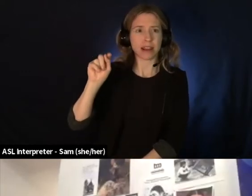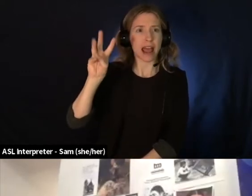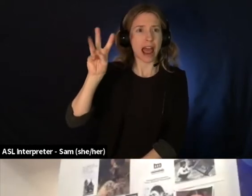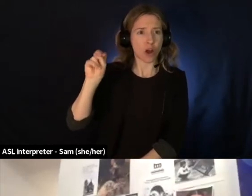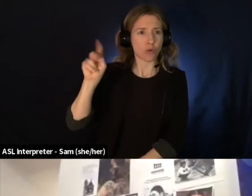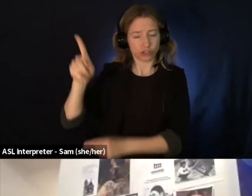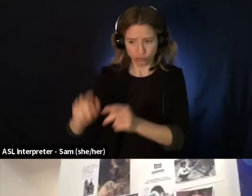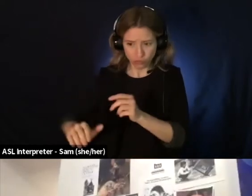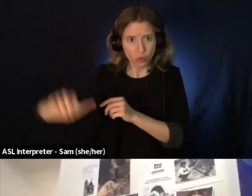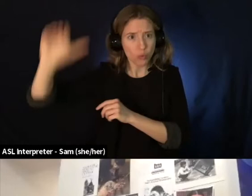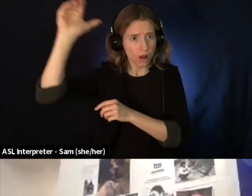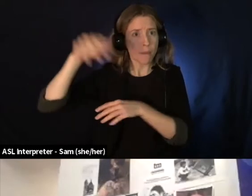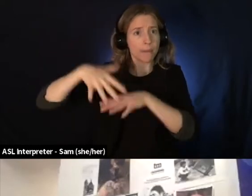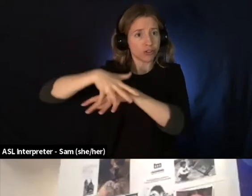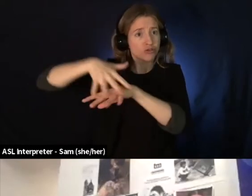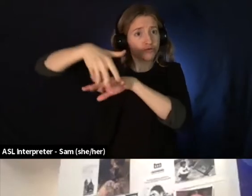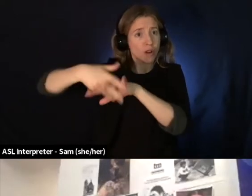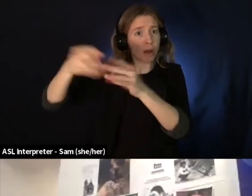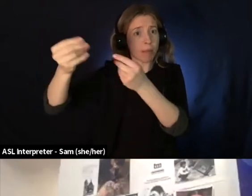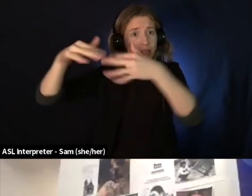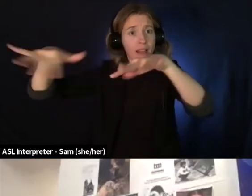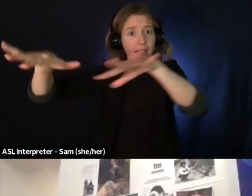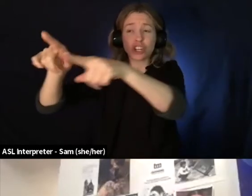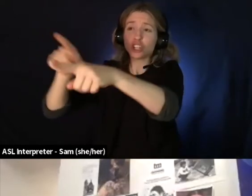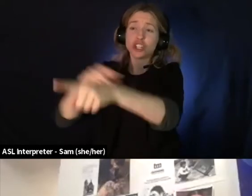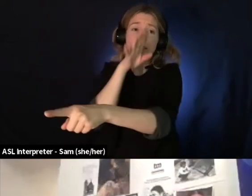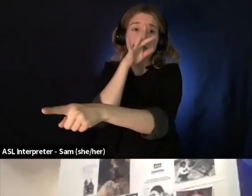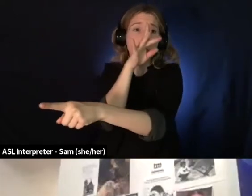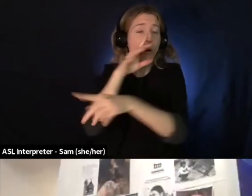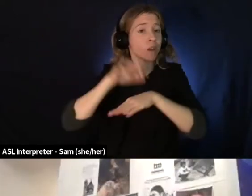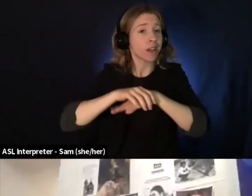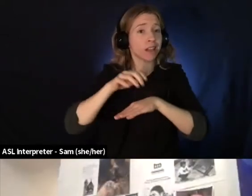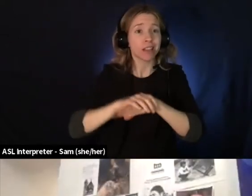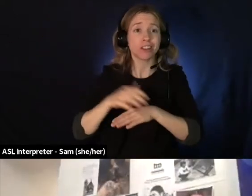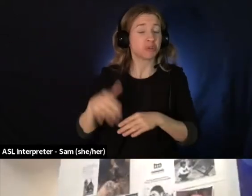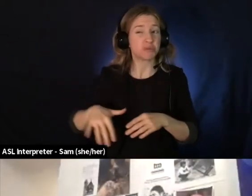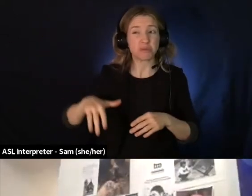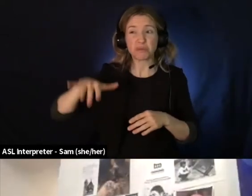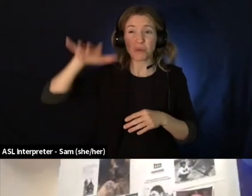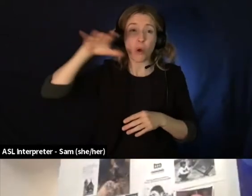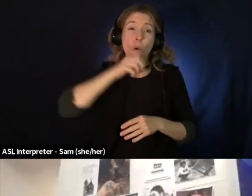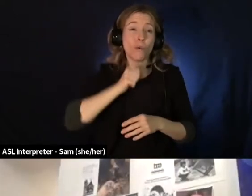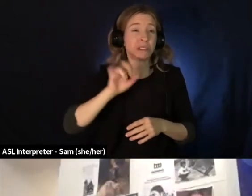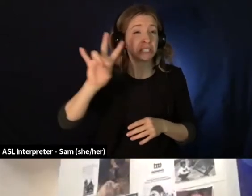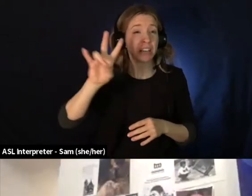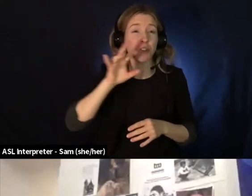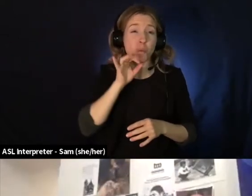7, 8 years old, because she was raised by her grandparents up there, and they didn't speak English.